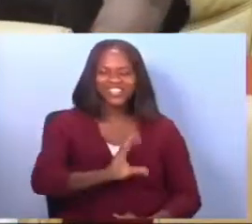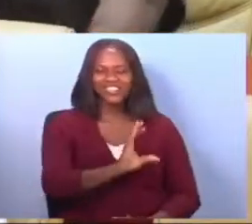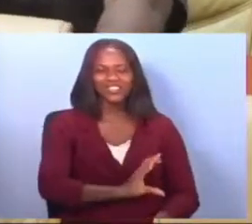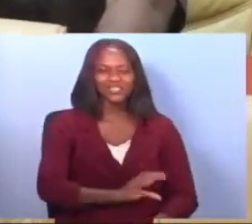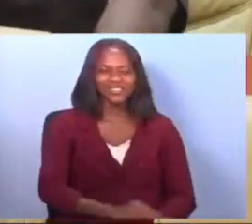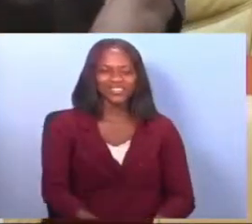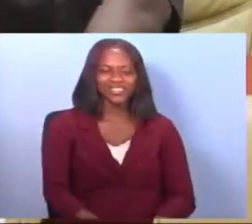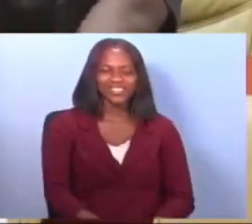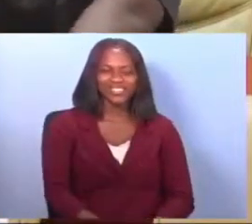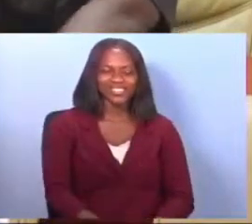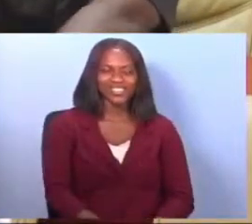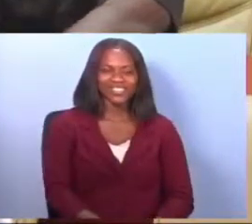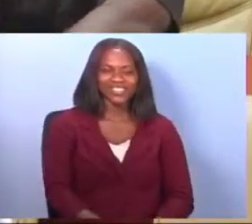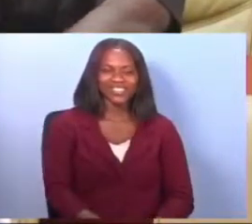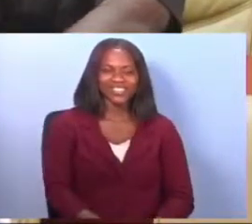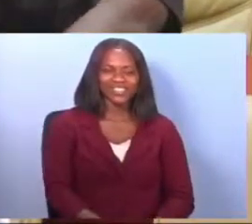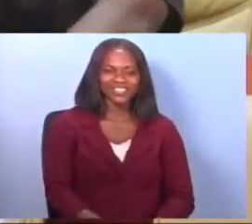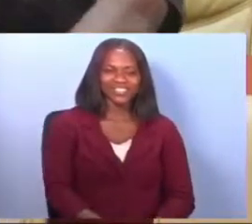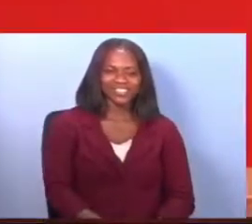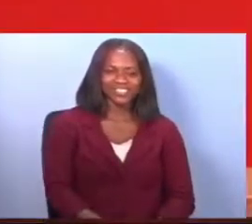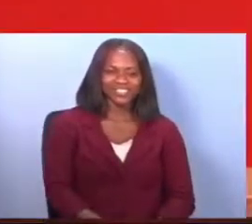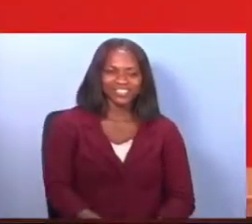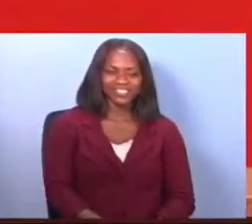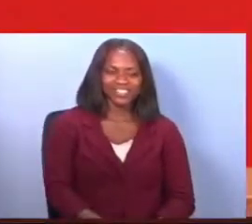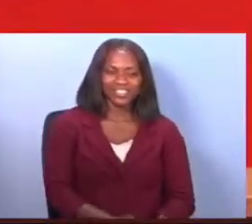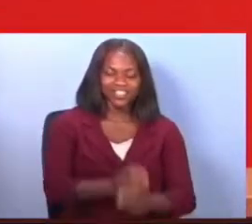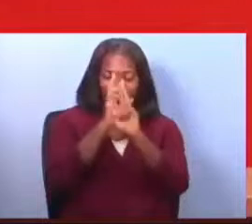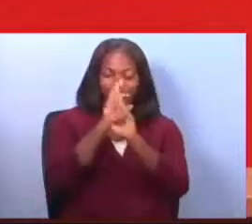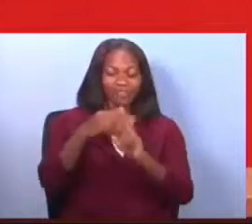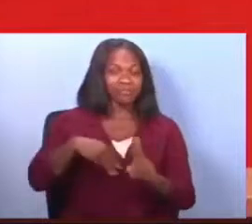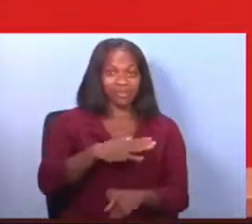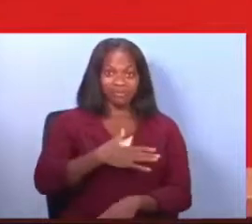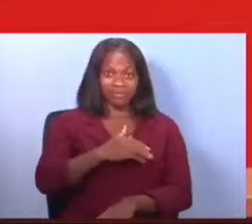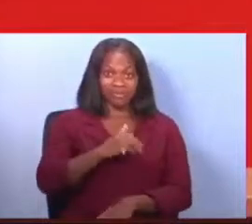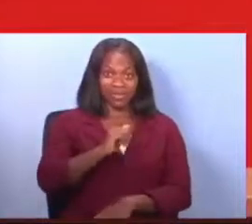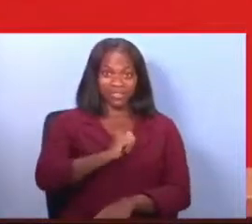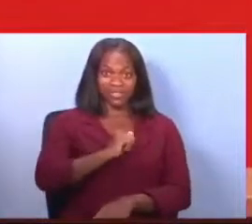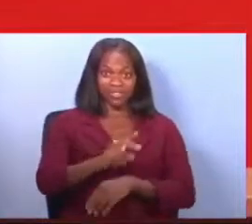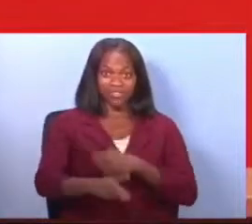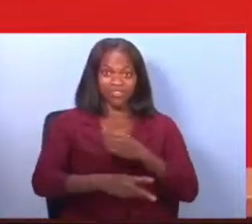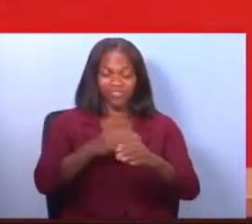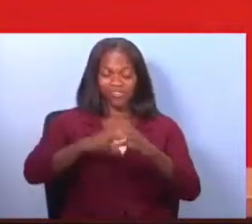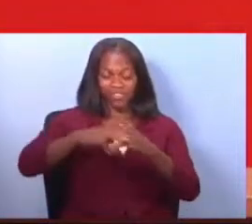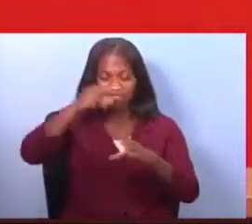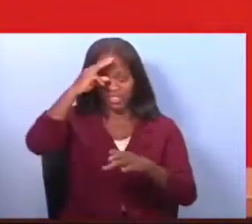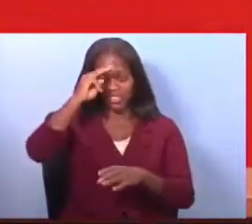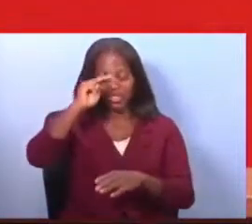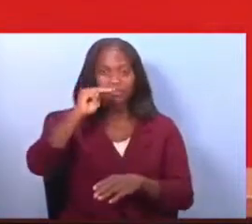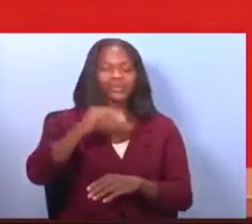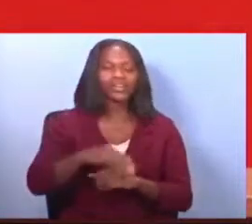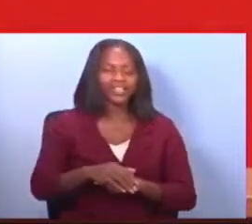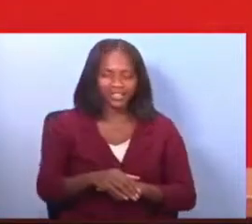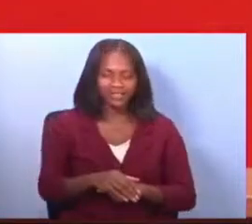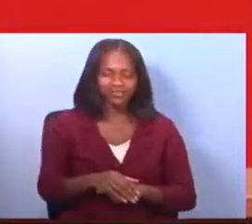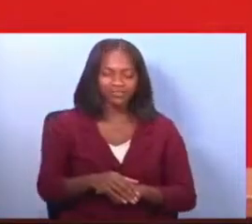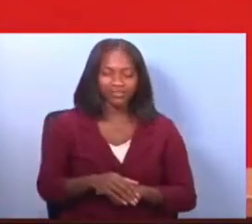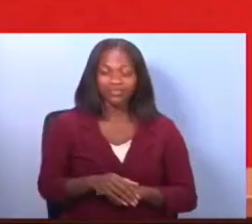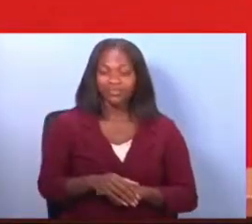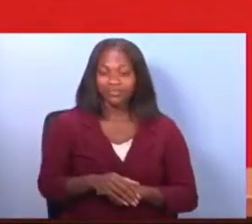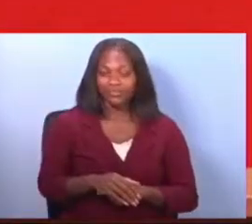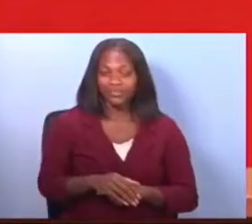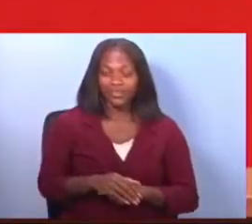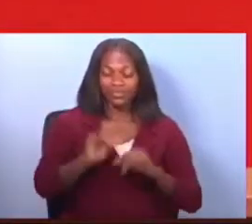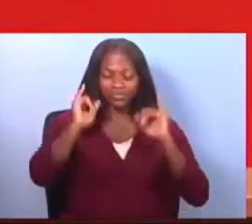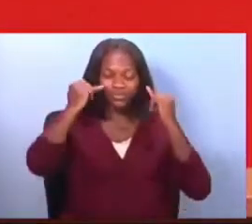Honourable member, myself, I was the vice chairman of the Judiciary Committee at the 6th Parliament as a